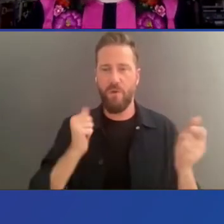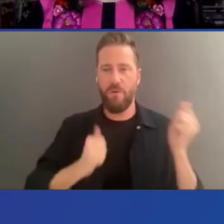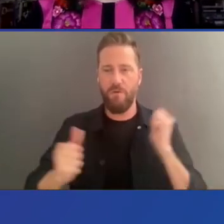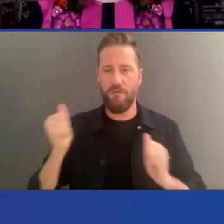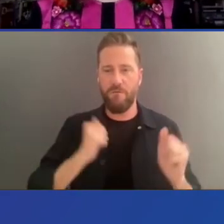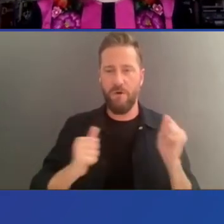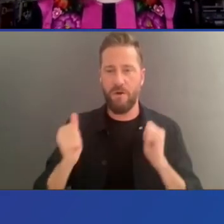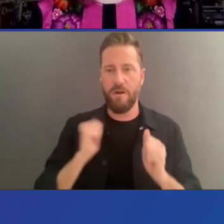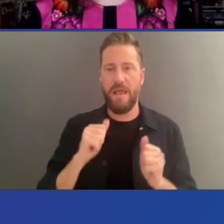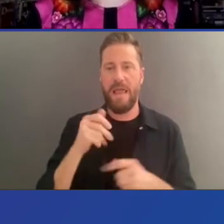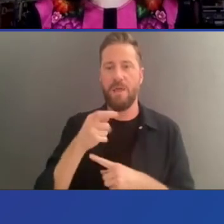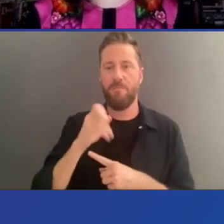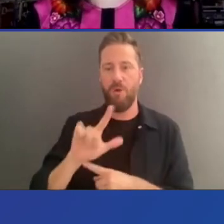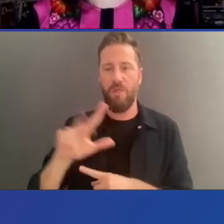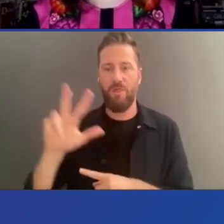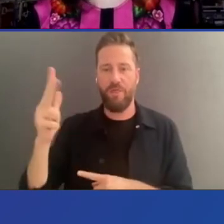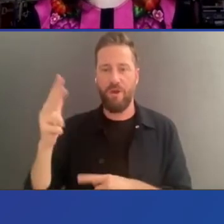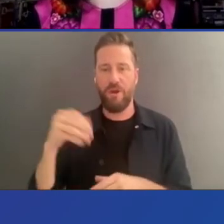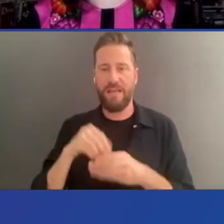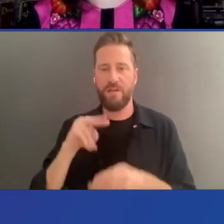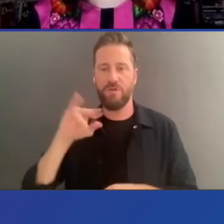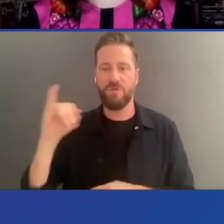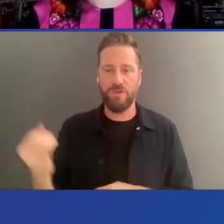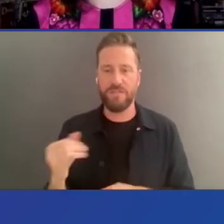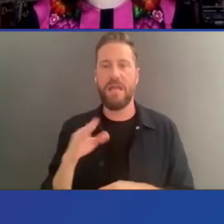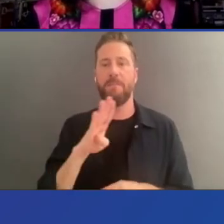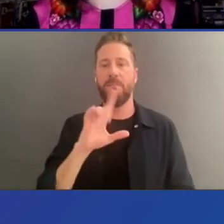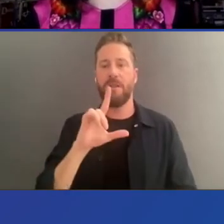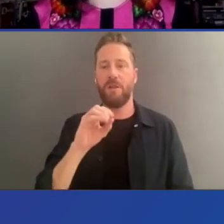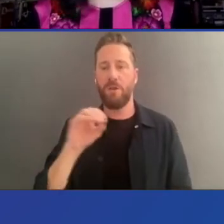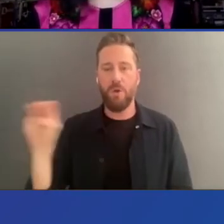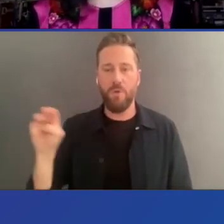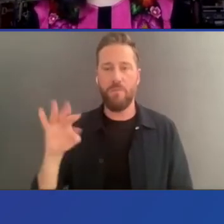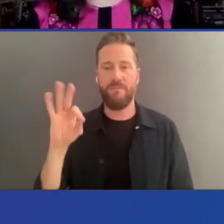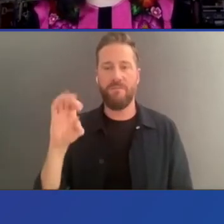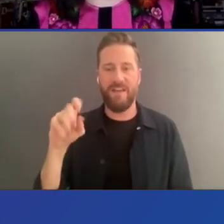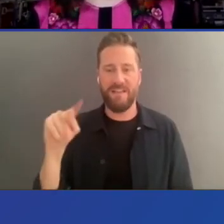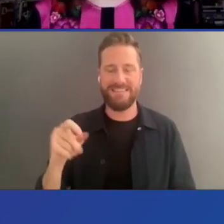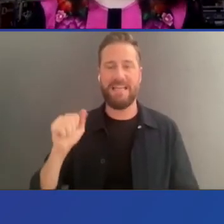April 3rd, and in New Jersey, Bloom Fest on April 10th.